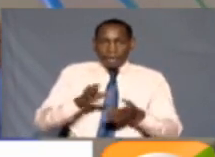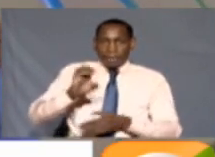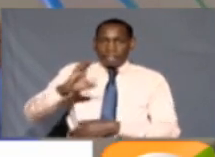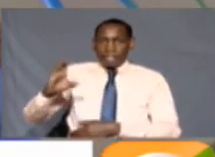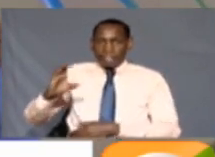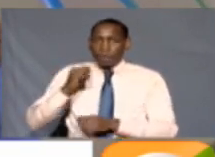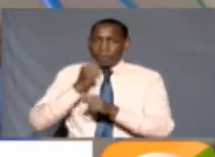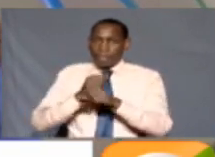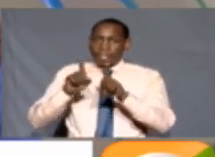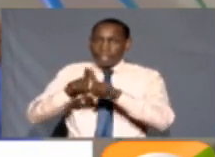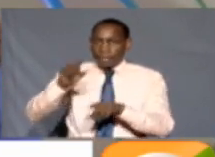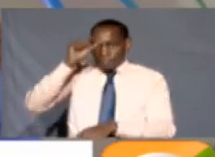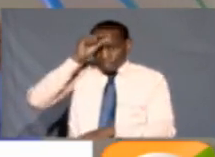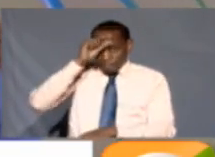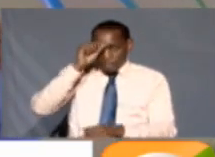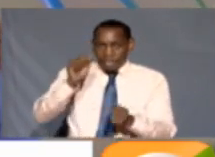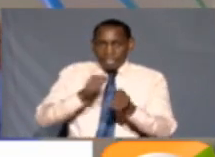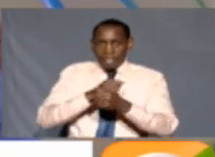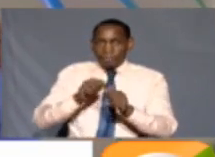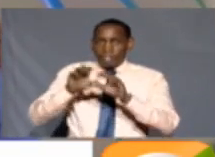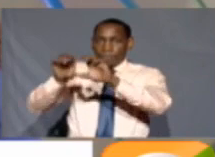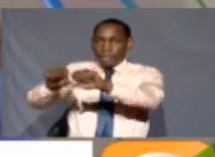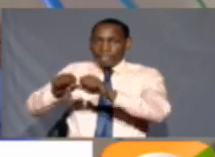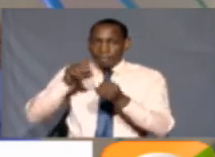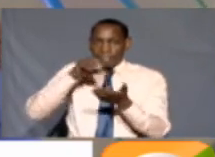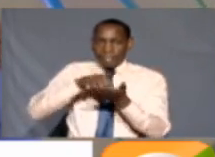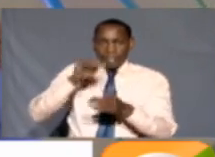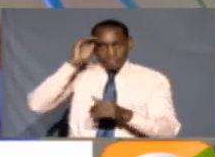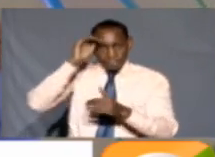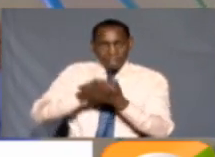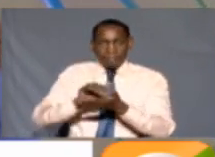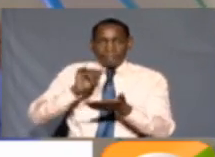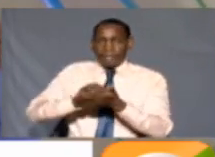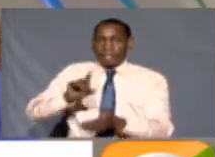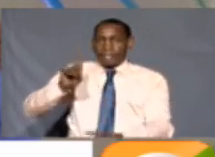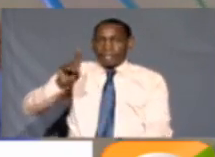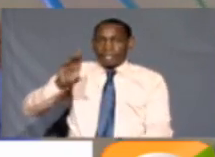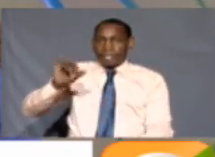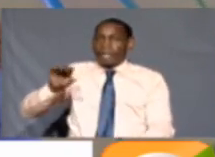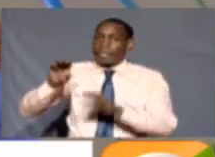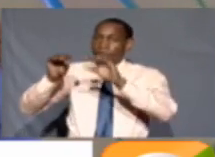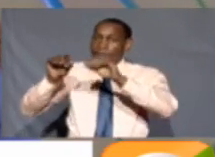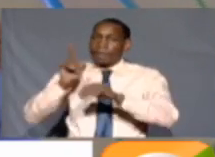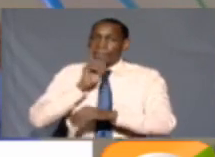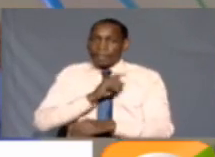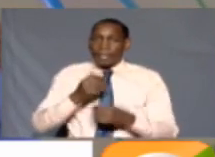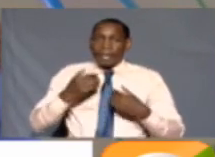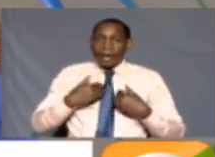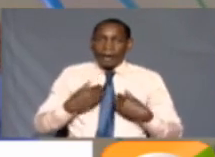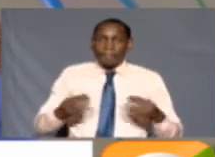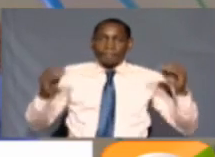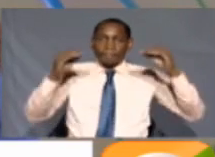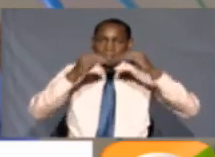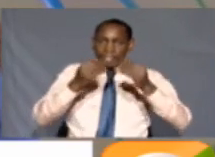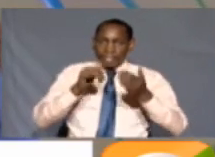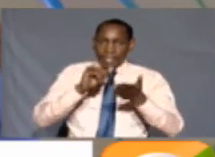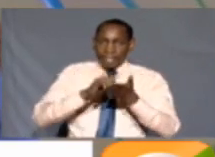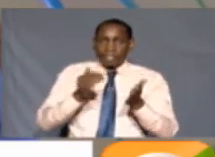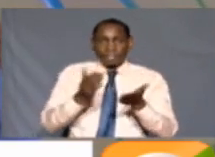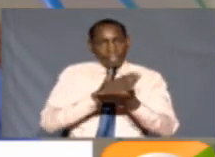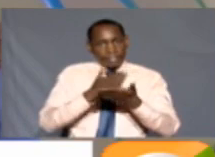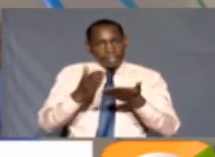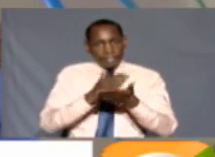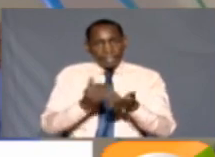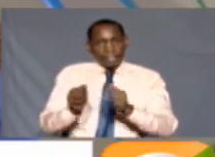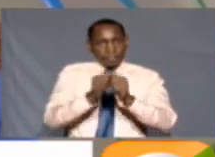same government. We are not going to take that case. We believe that DCI is competent because we have a forum which we share together.